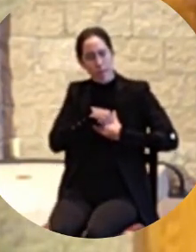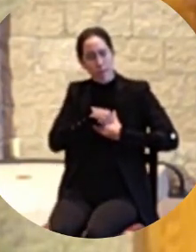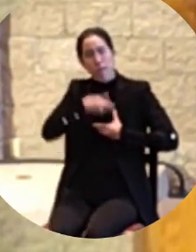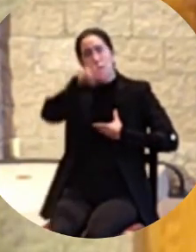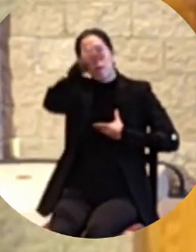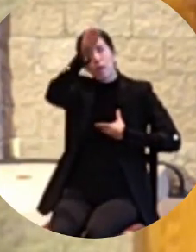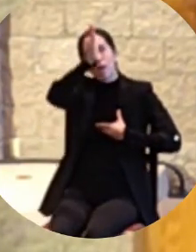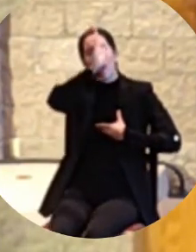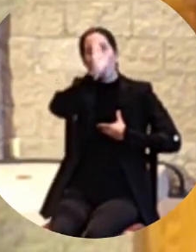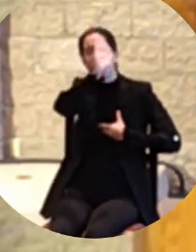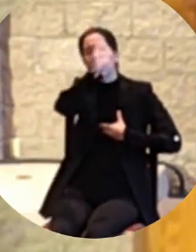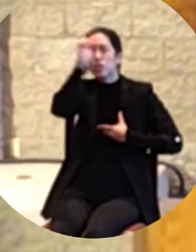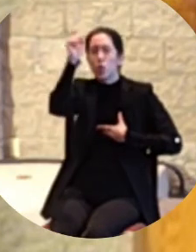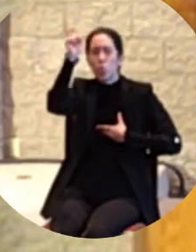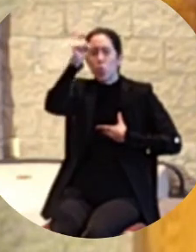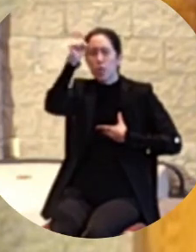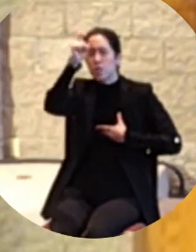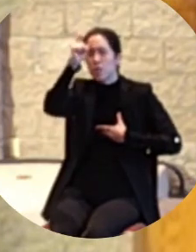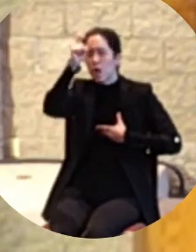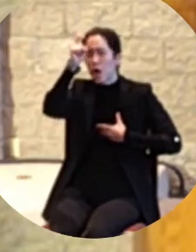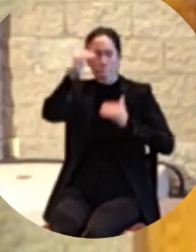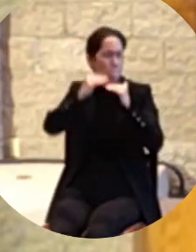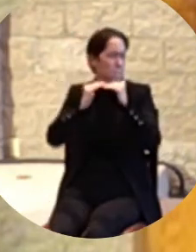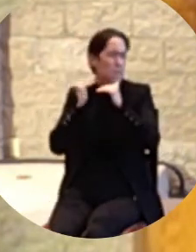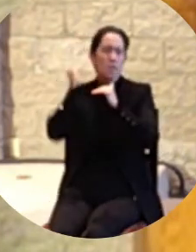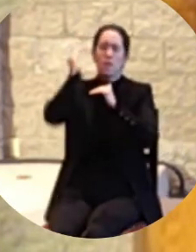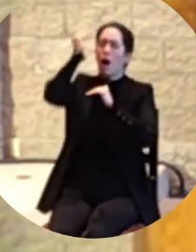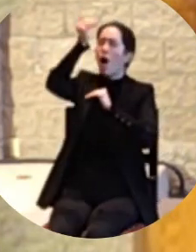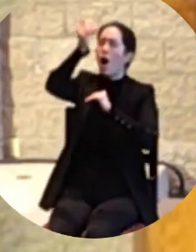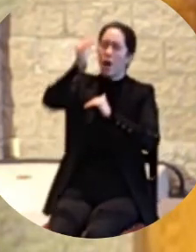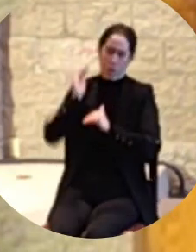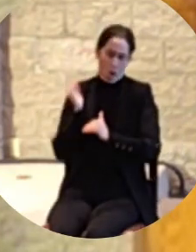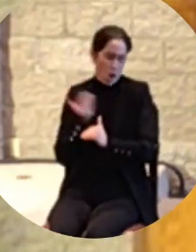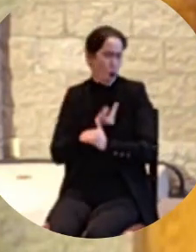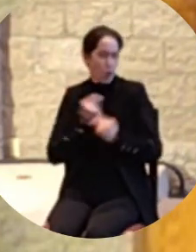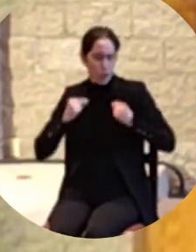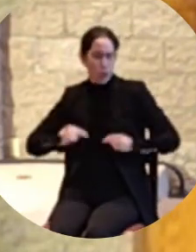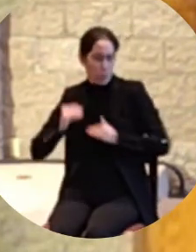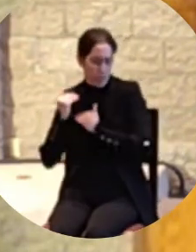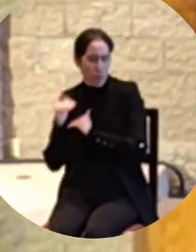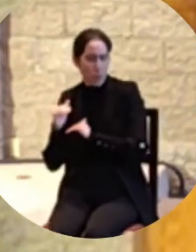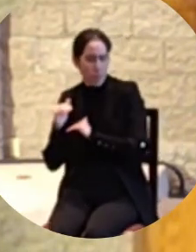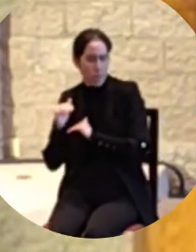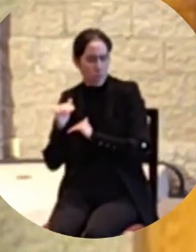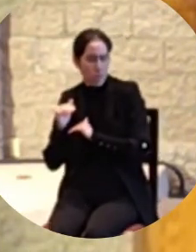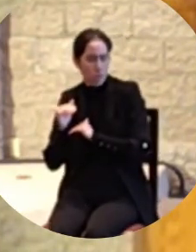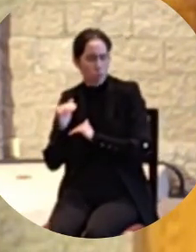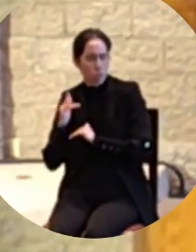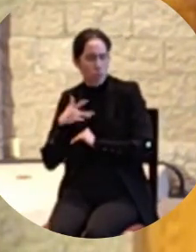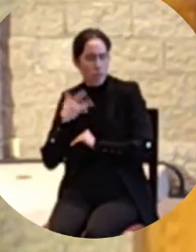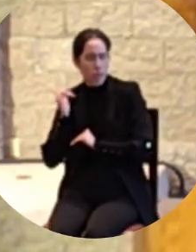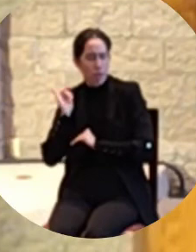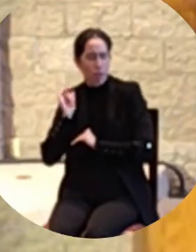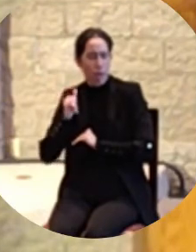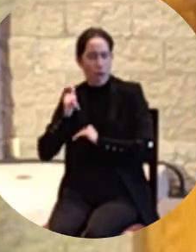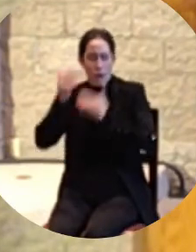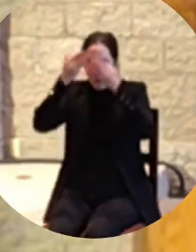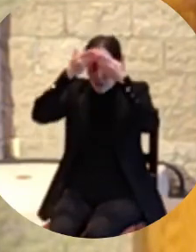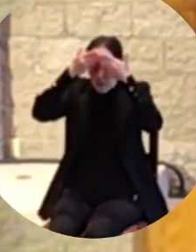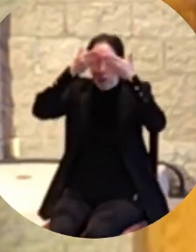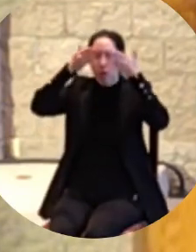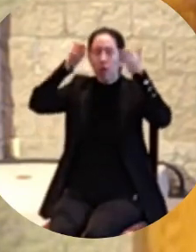love, and understanding, as we rest in the silence for a